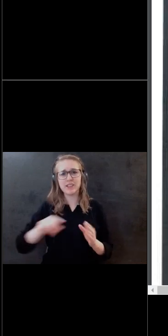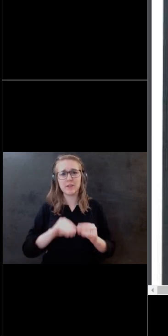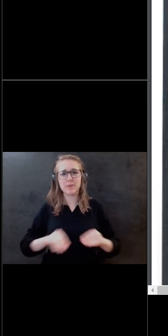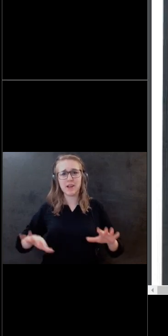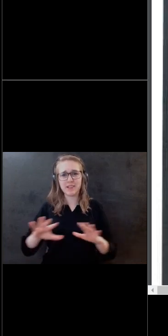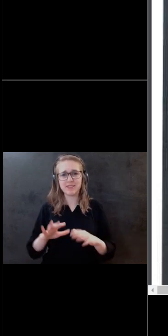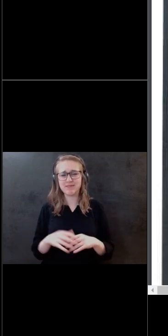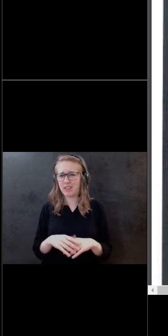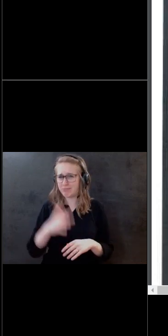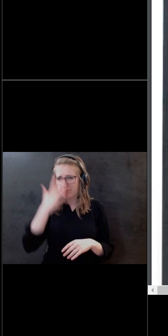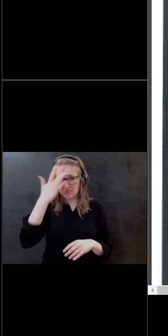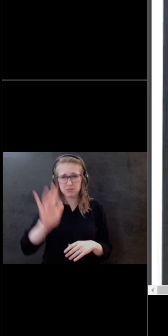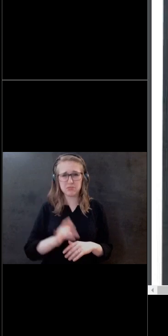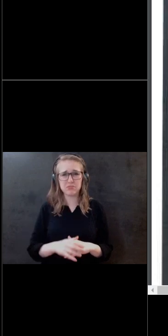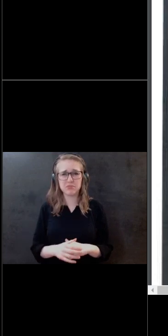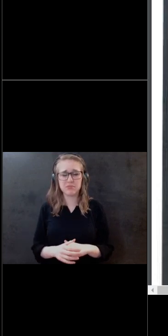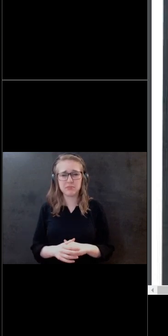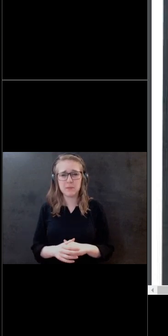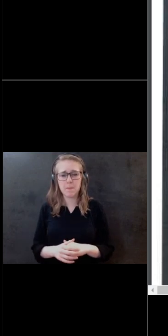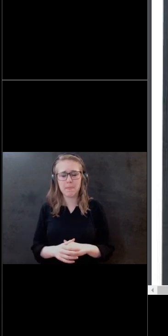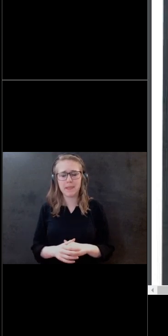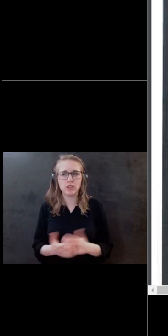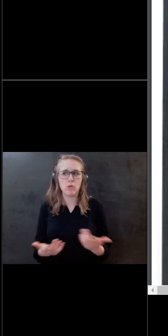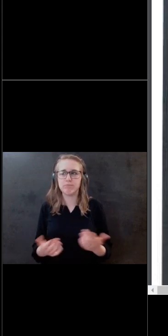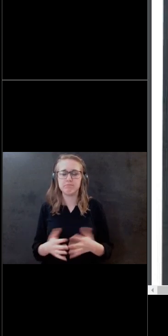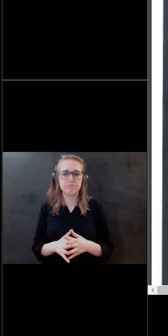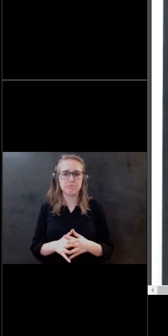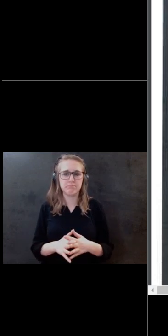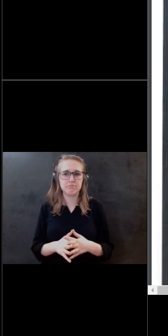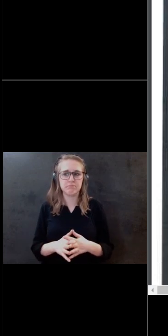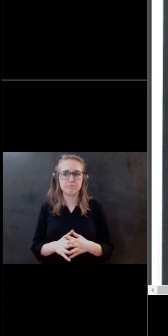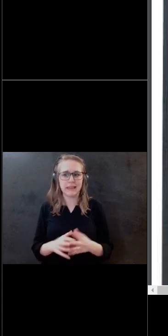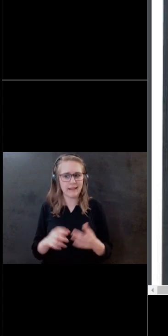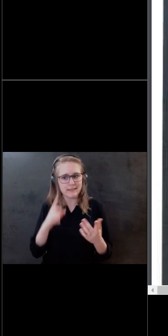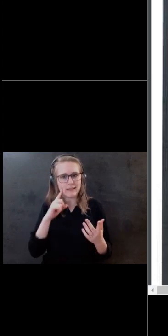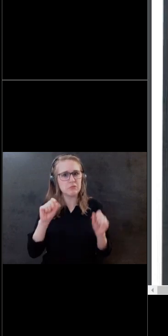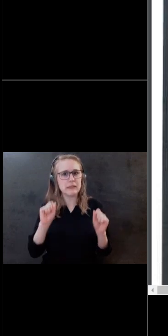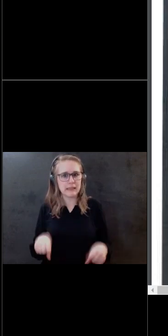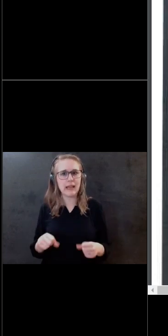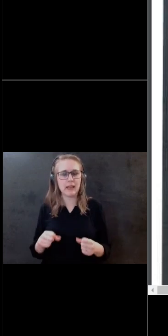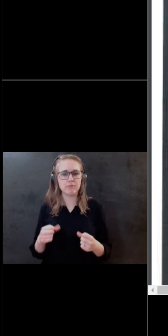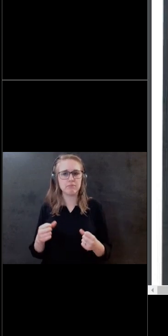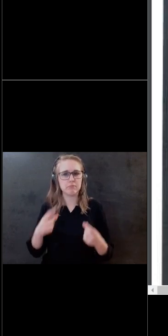sharp. So I see no reason why we can't come to some agreement again.